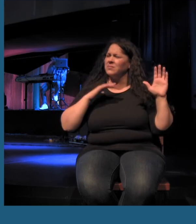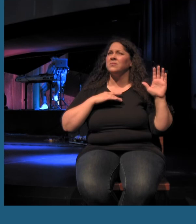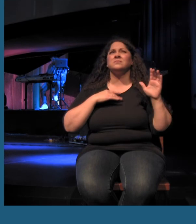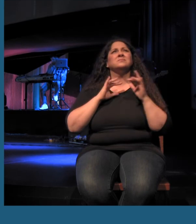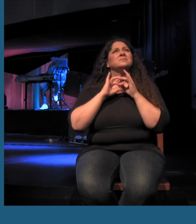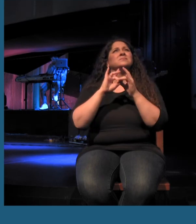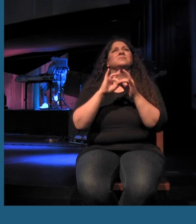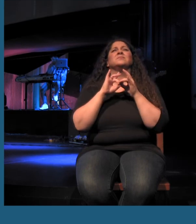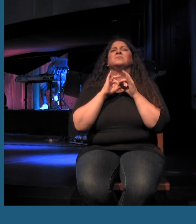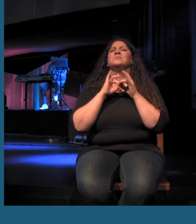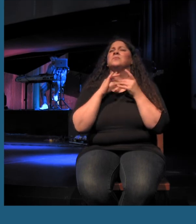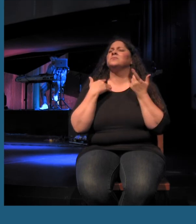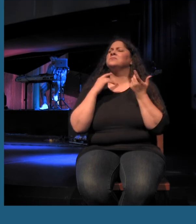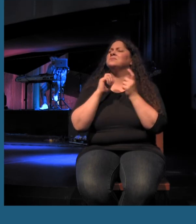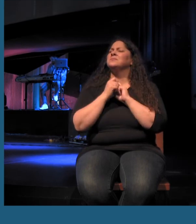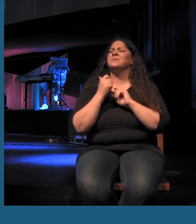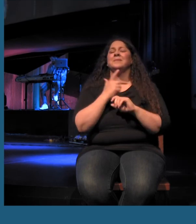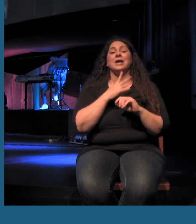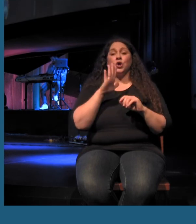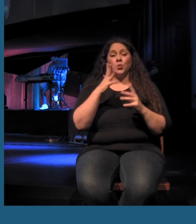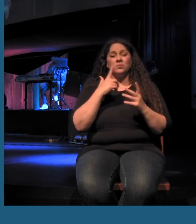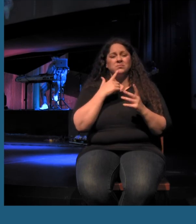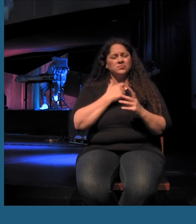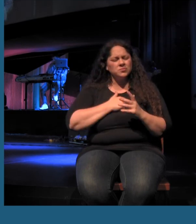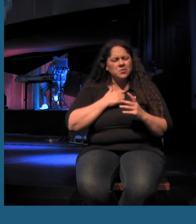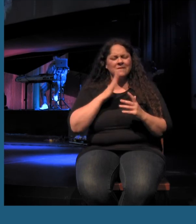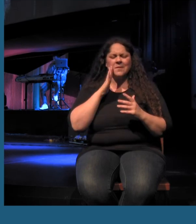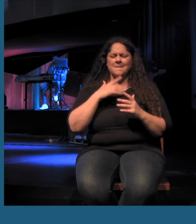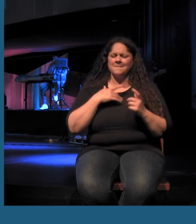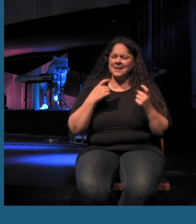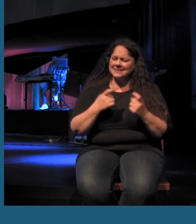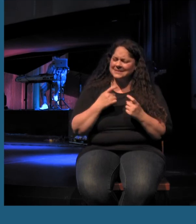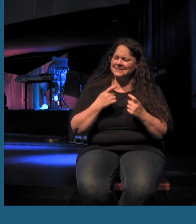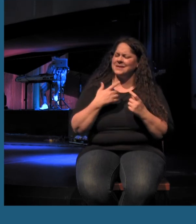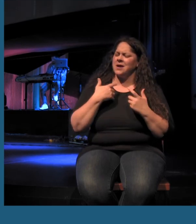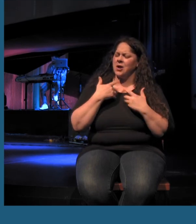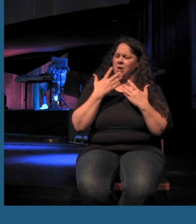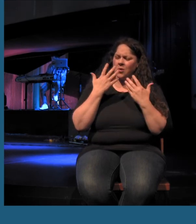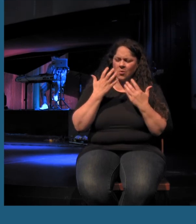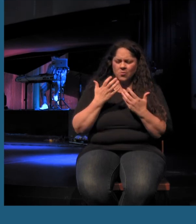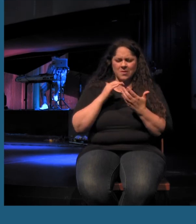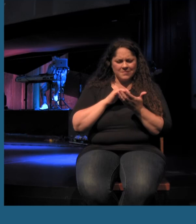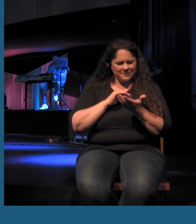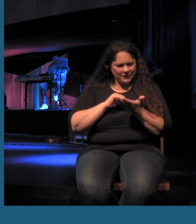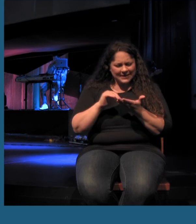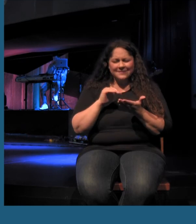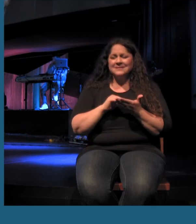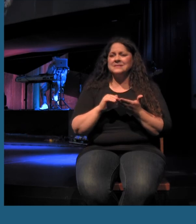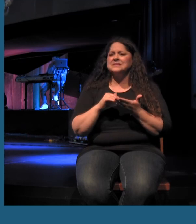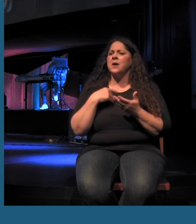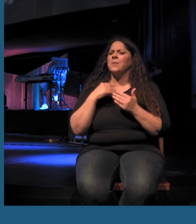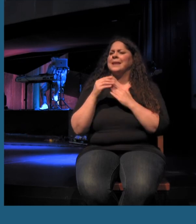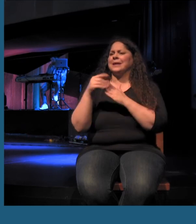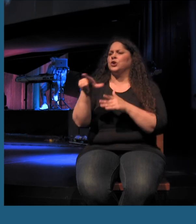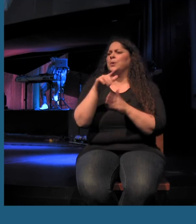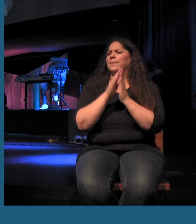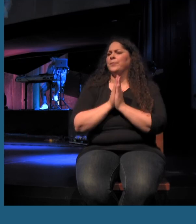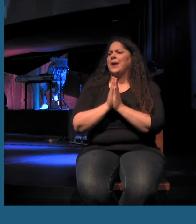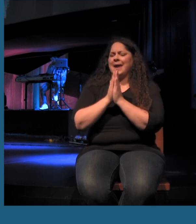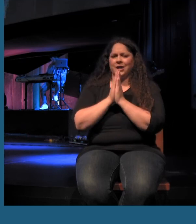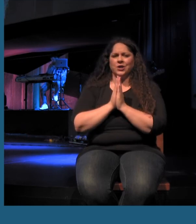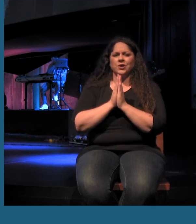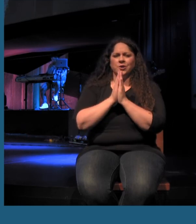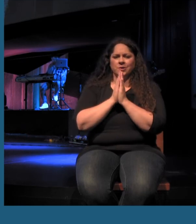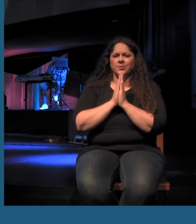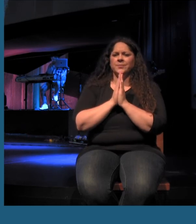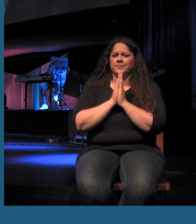If you're ready to make that decision, repent of your sins, receive forgiveness for your sins, I want to lead you in a prayer. It's a simple prayer, but it's a prayer. It's a